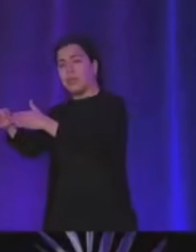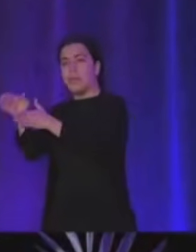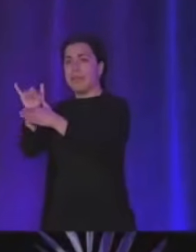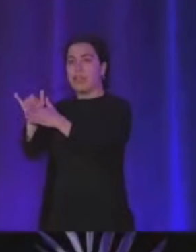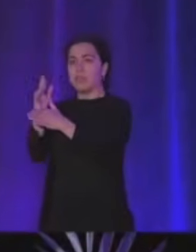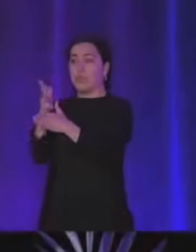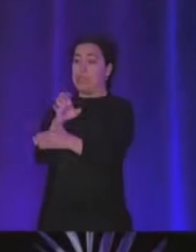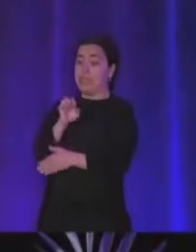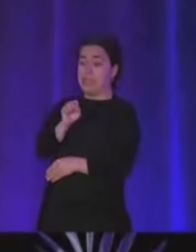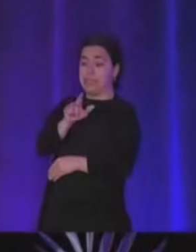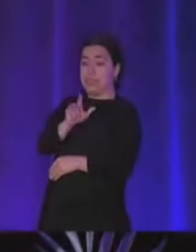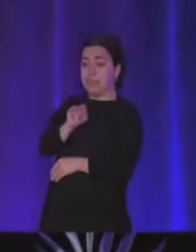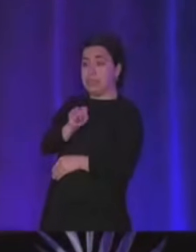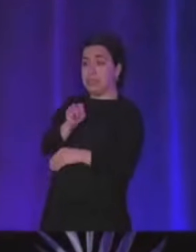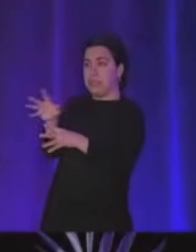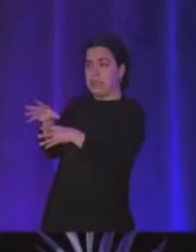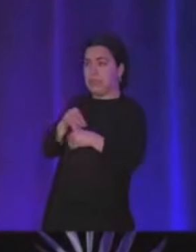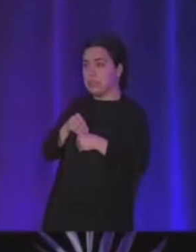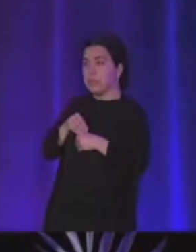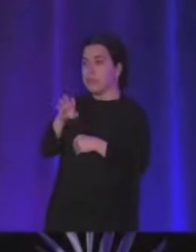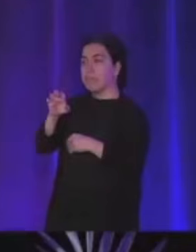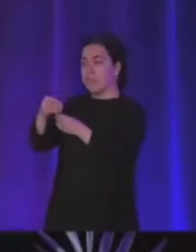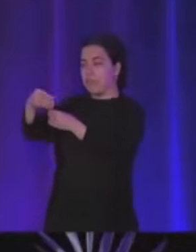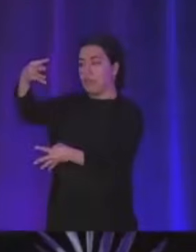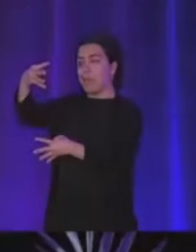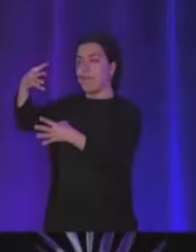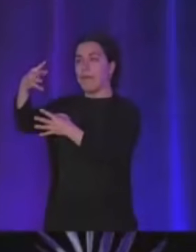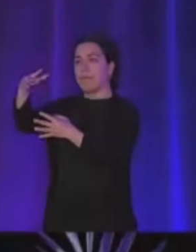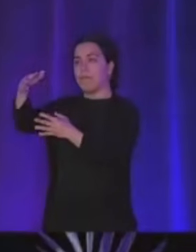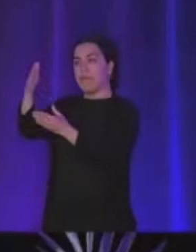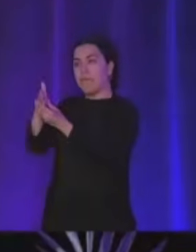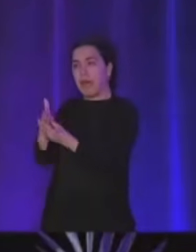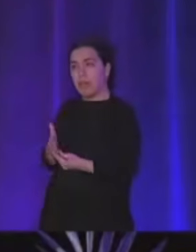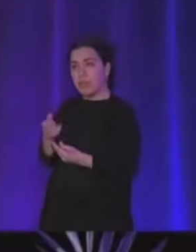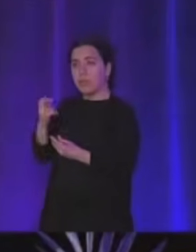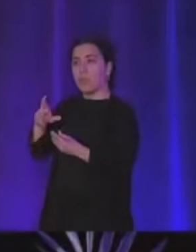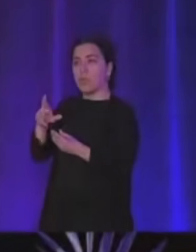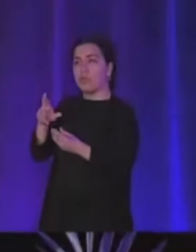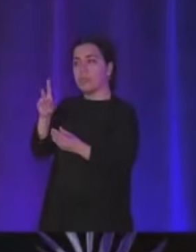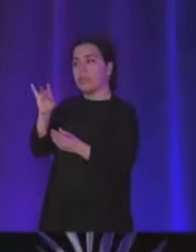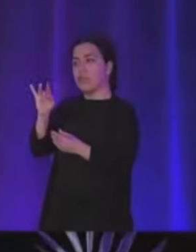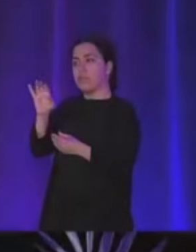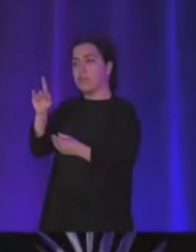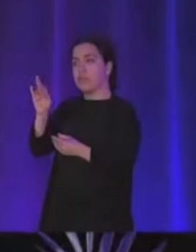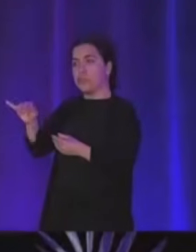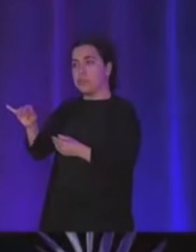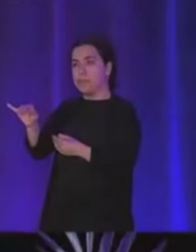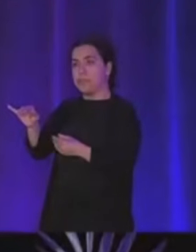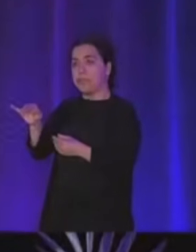list of files and or directory globs. So I'm just saying do the current directory, everything. Lint all my stuff.